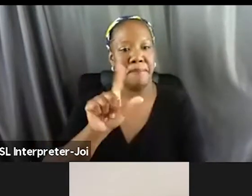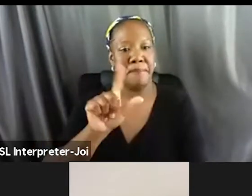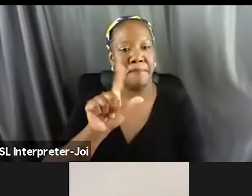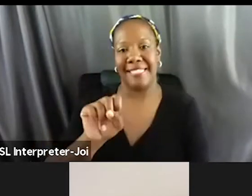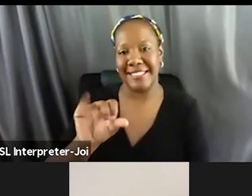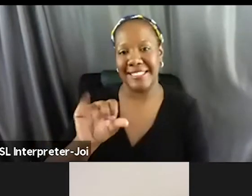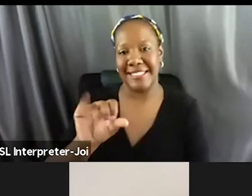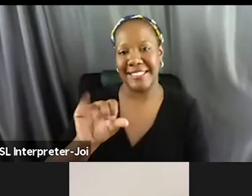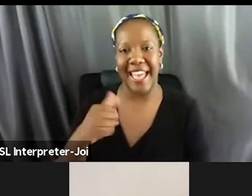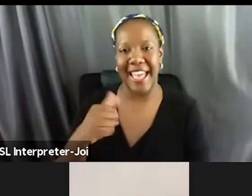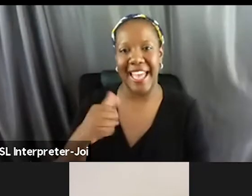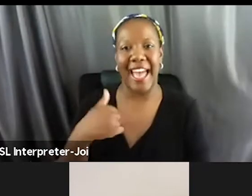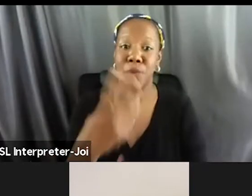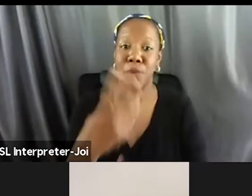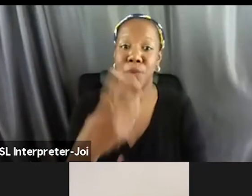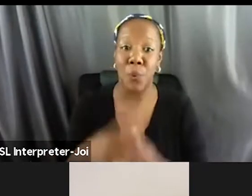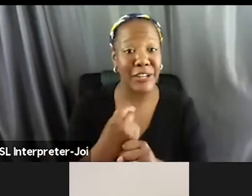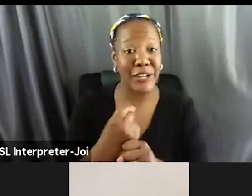as a survivor.